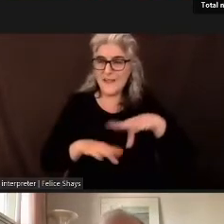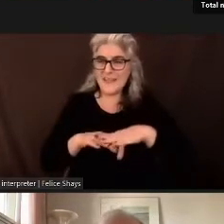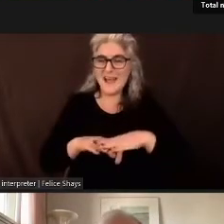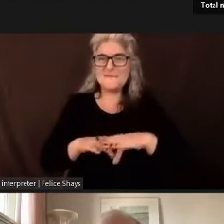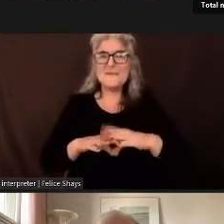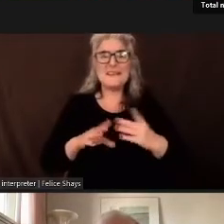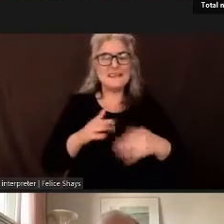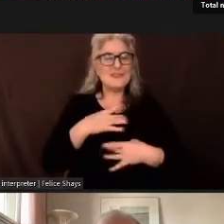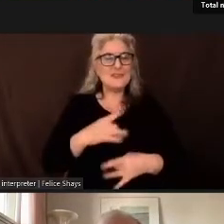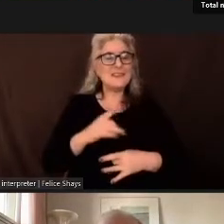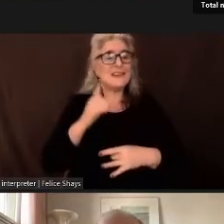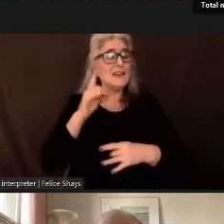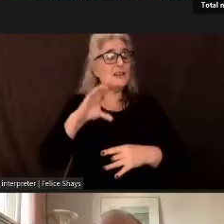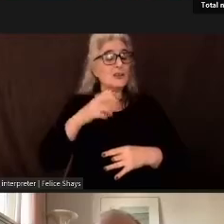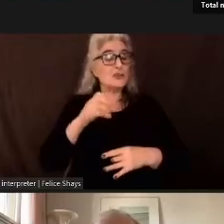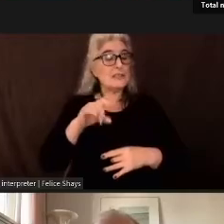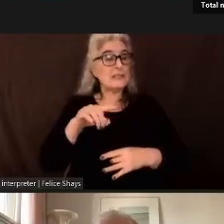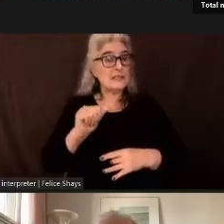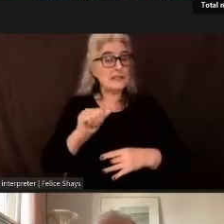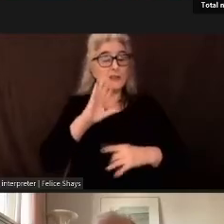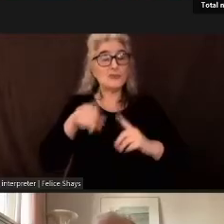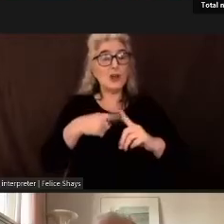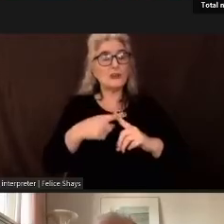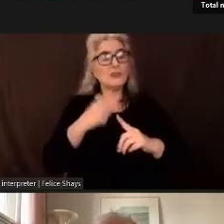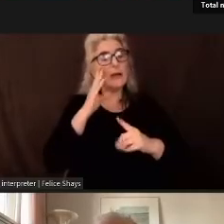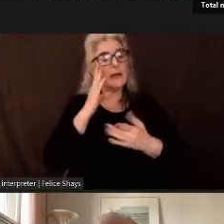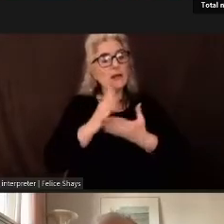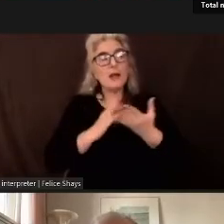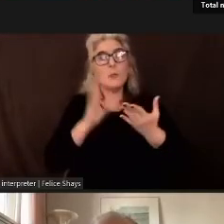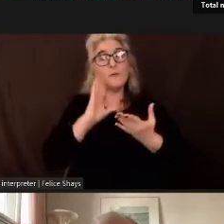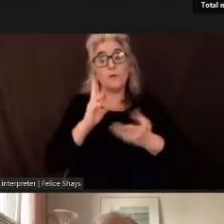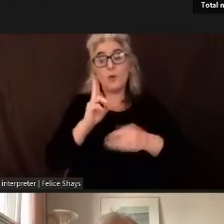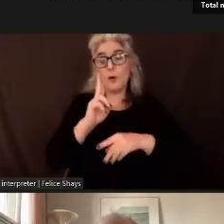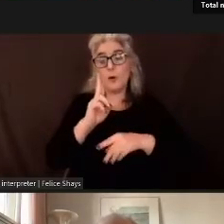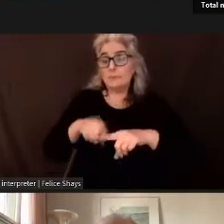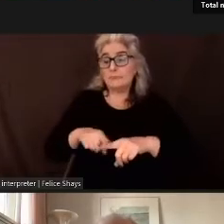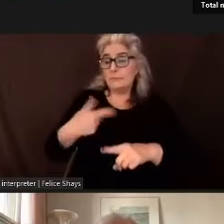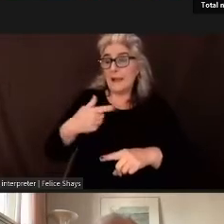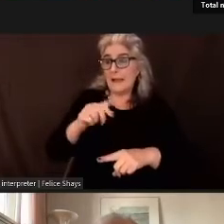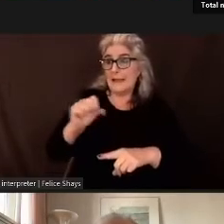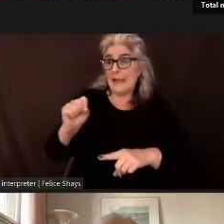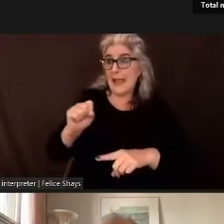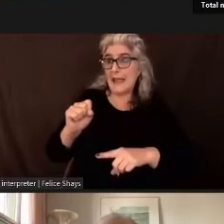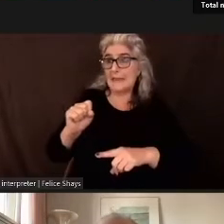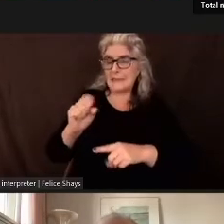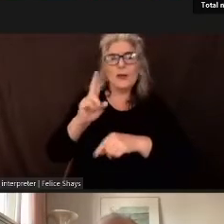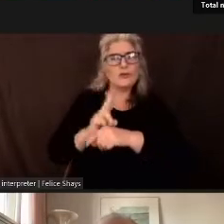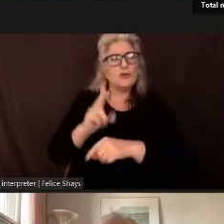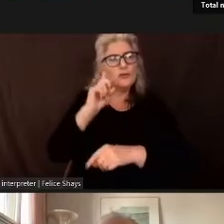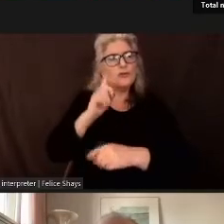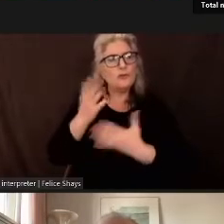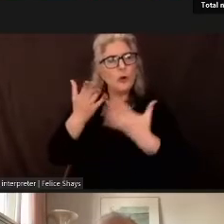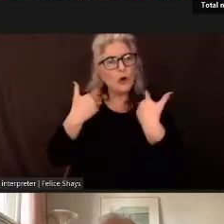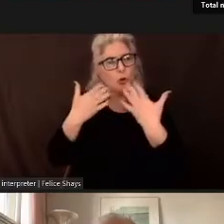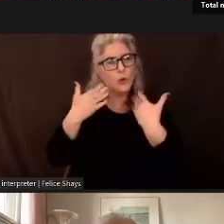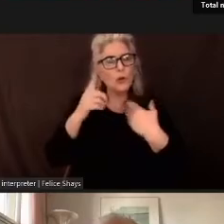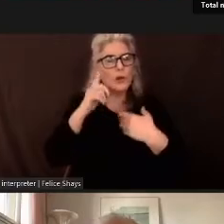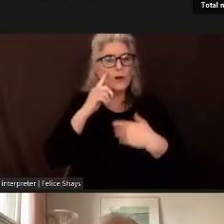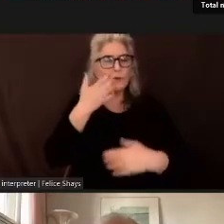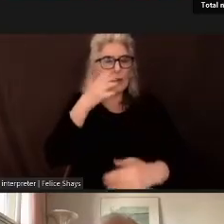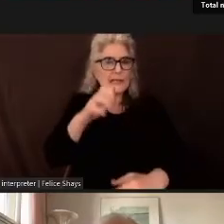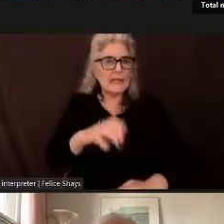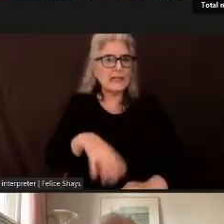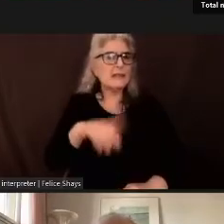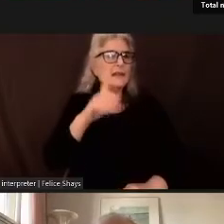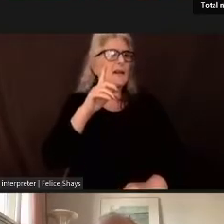of substituting some of the gas, right, for cooling or heating, and leveraging whatever you have provided